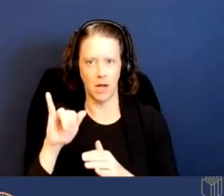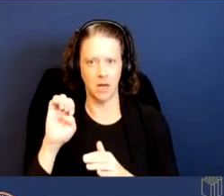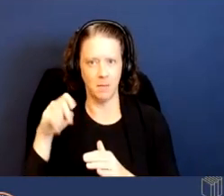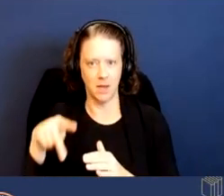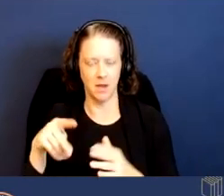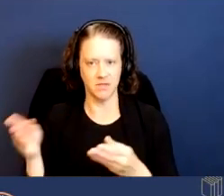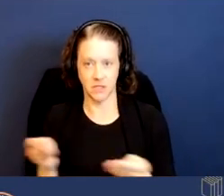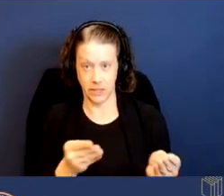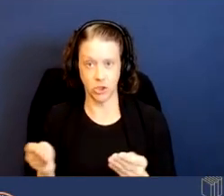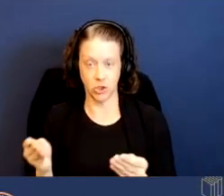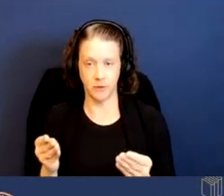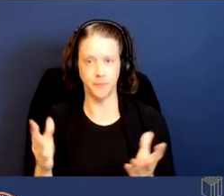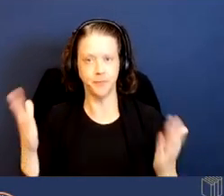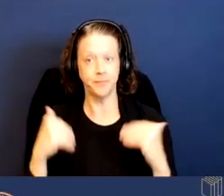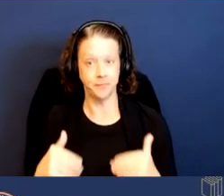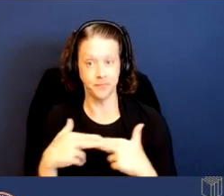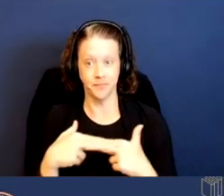slide. That is